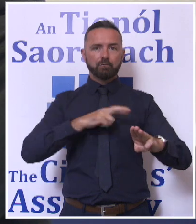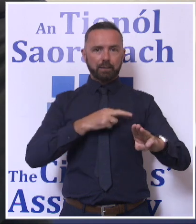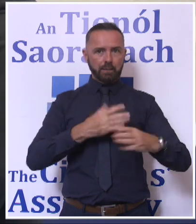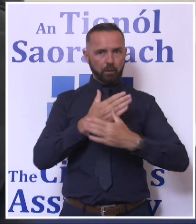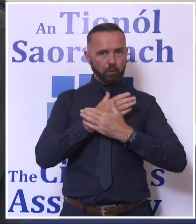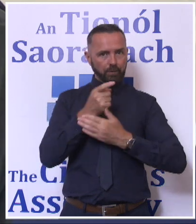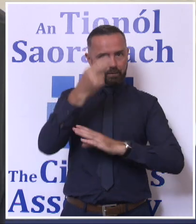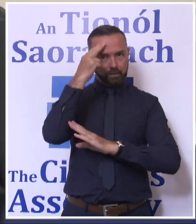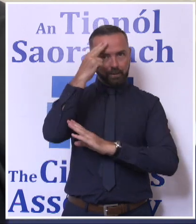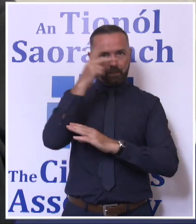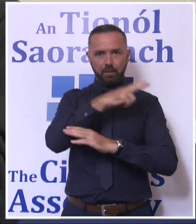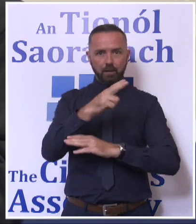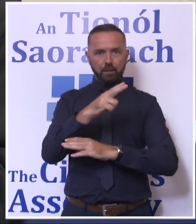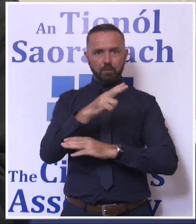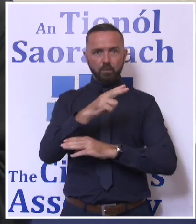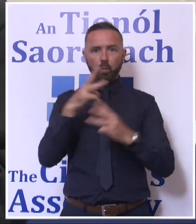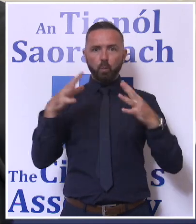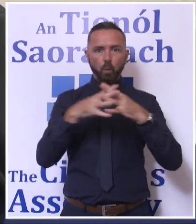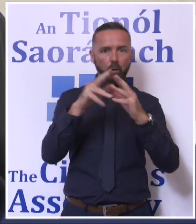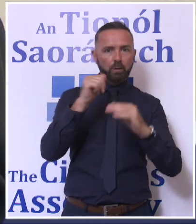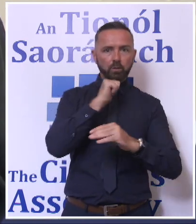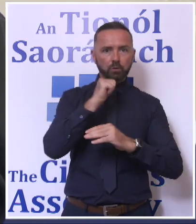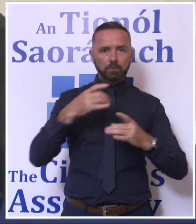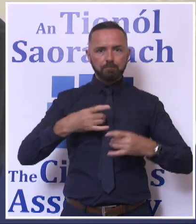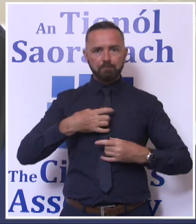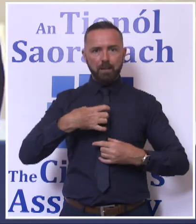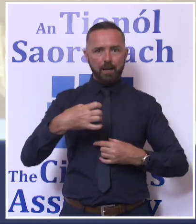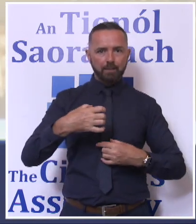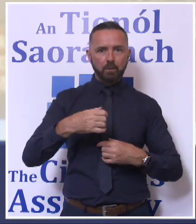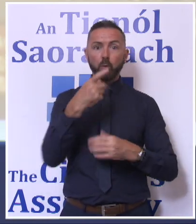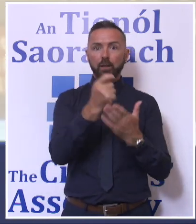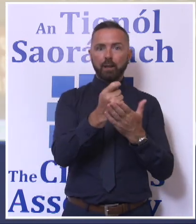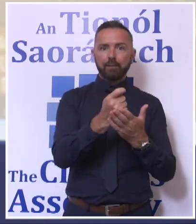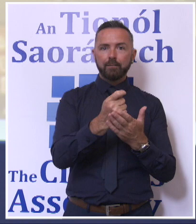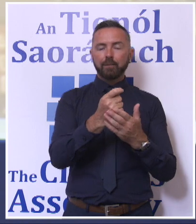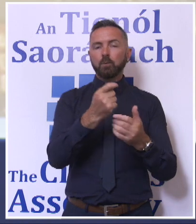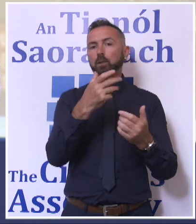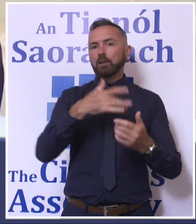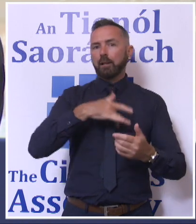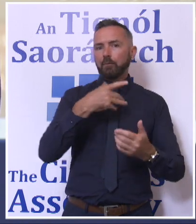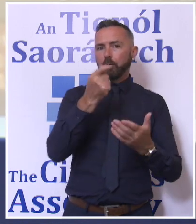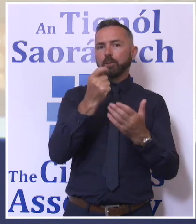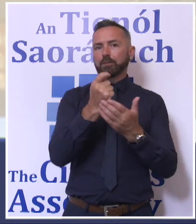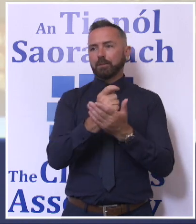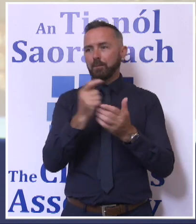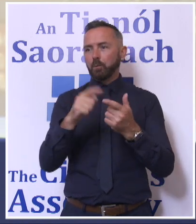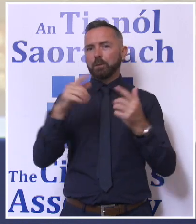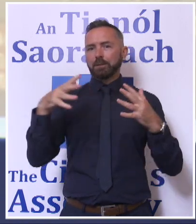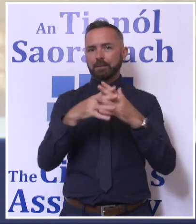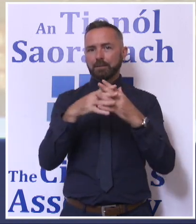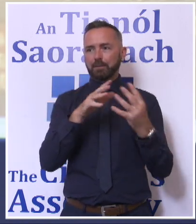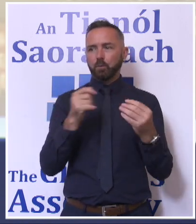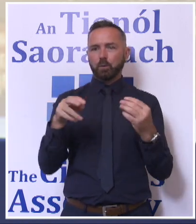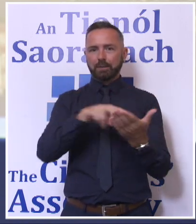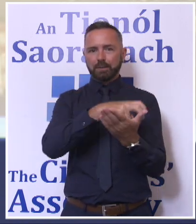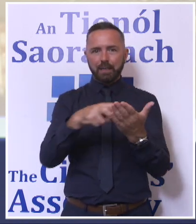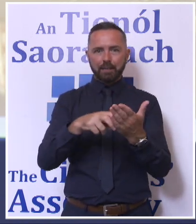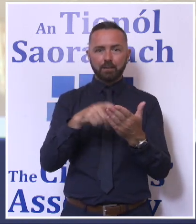people contributing to the discussions. But I do want to encourage some new voices today. We had some great